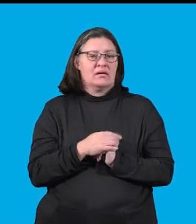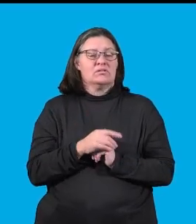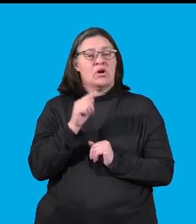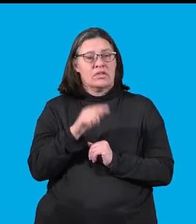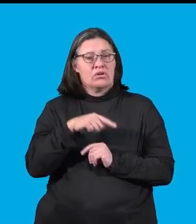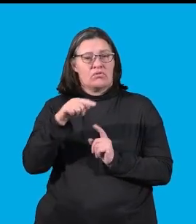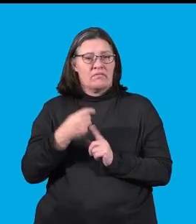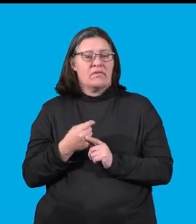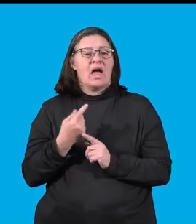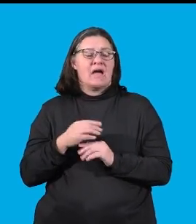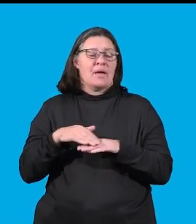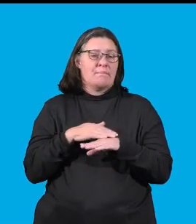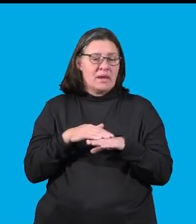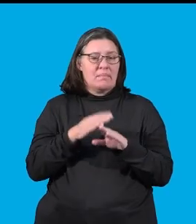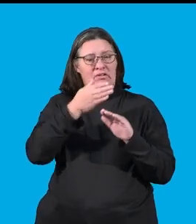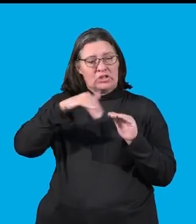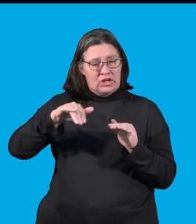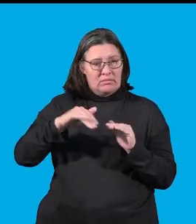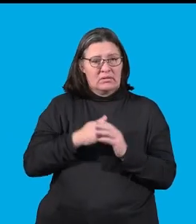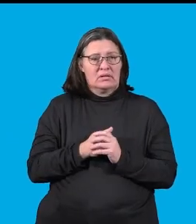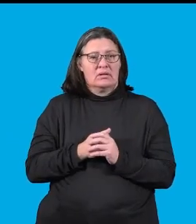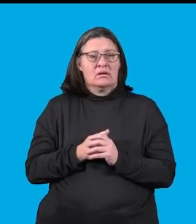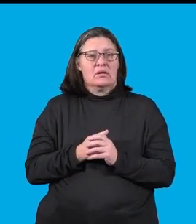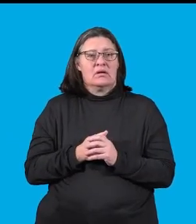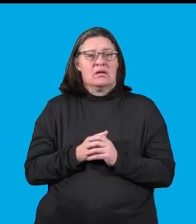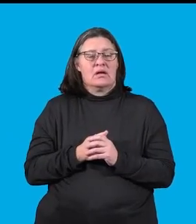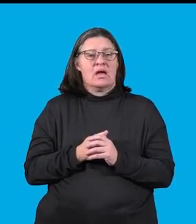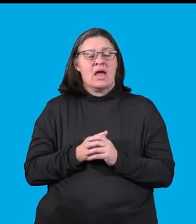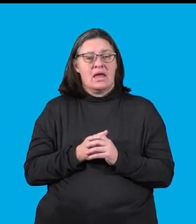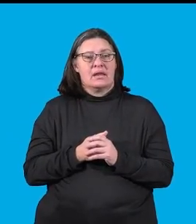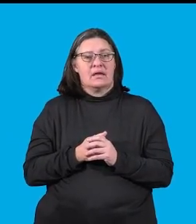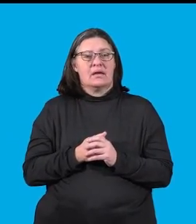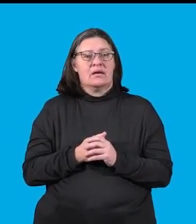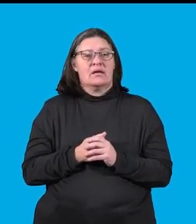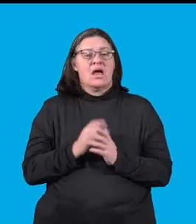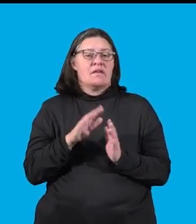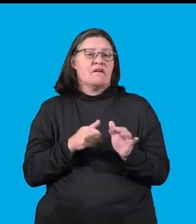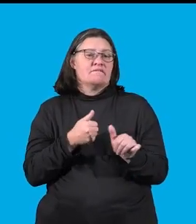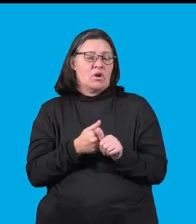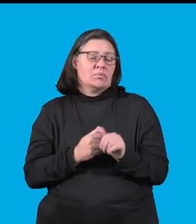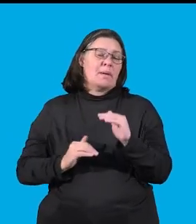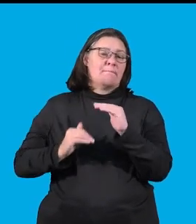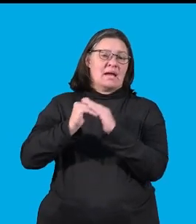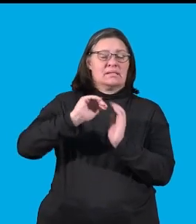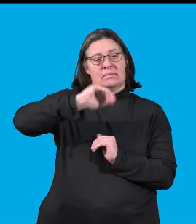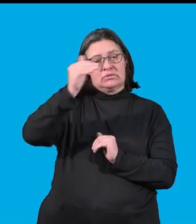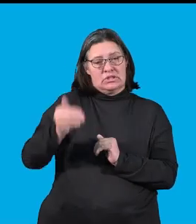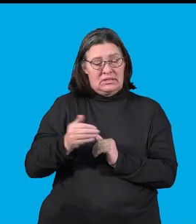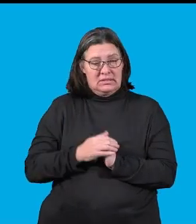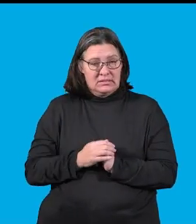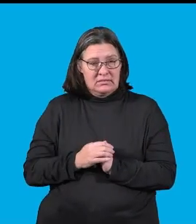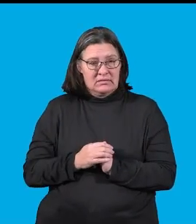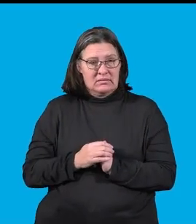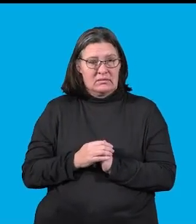we can see that this graph has a minimum turning point and a minimum first and then followed by a maximum